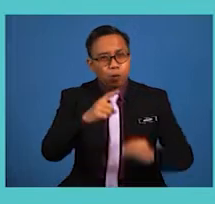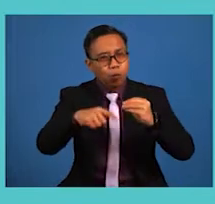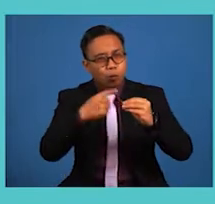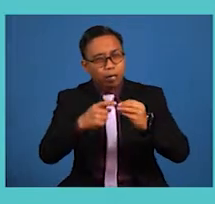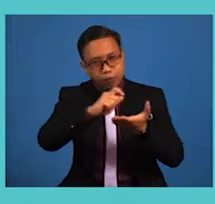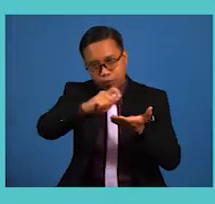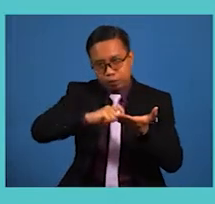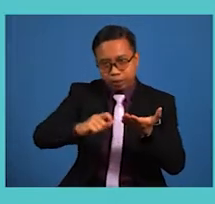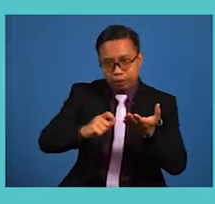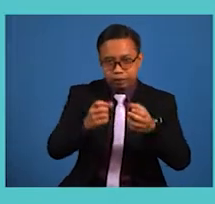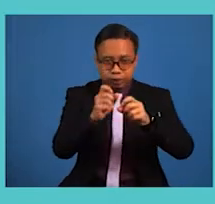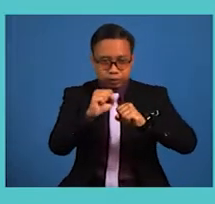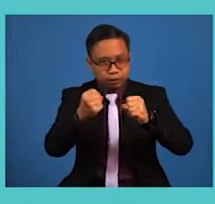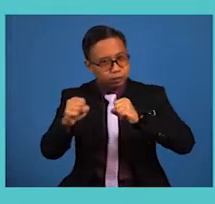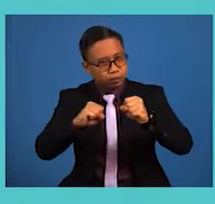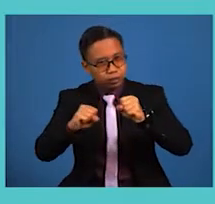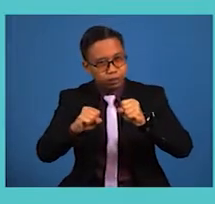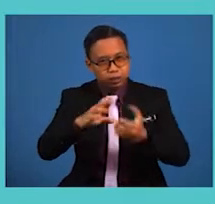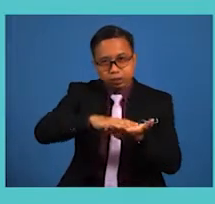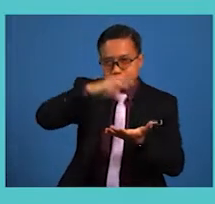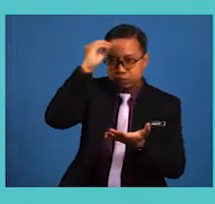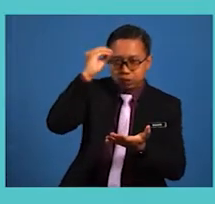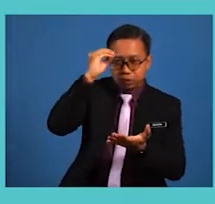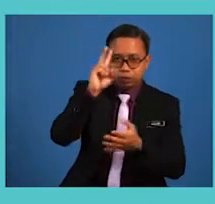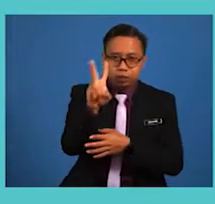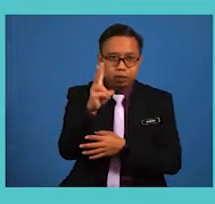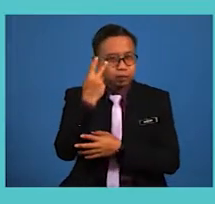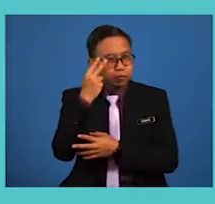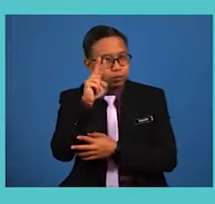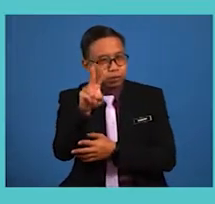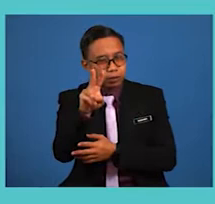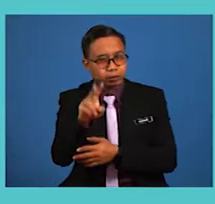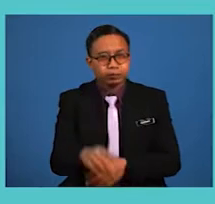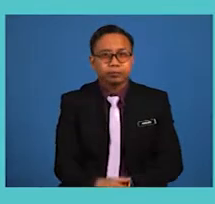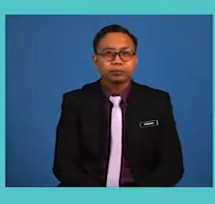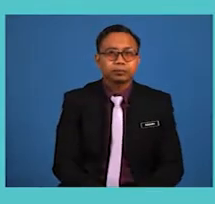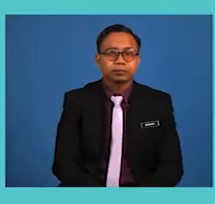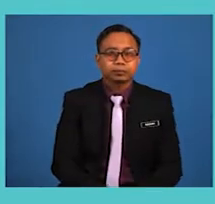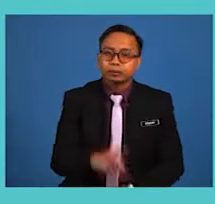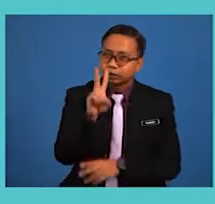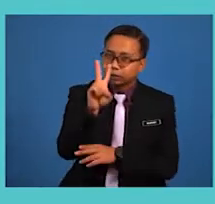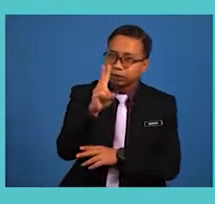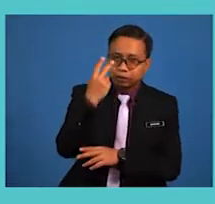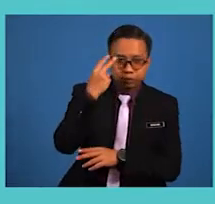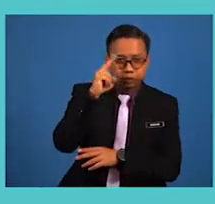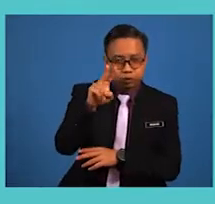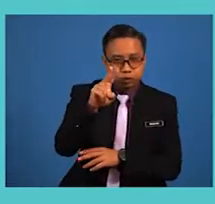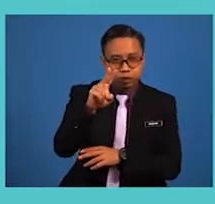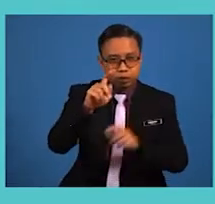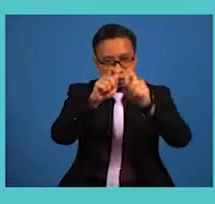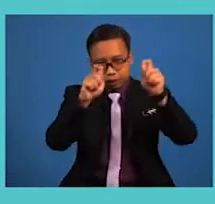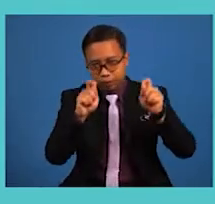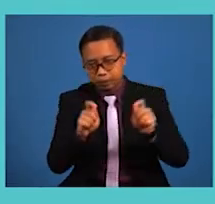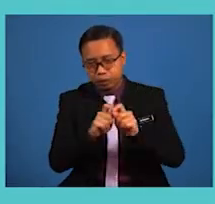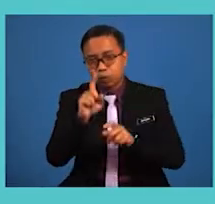When writing a synthesis, you also have to study the second visual. The second visual is Table